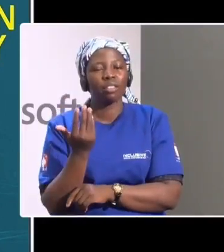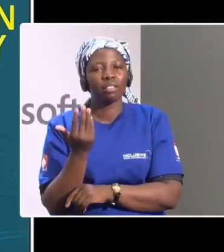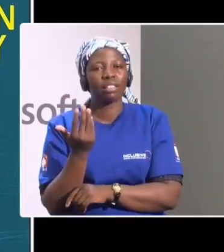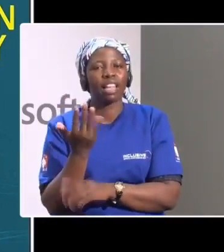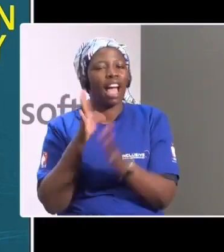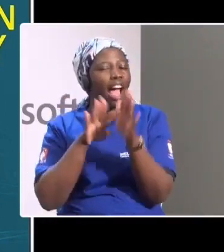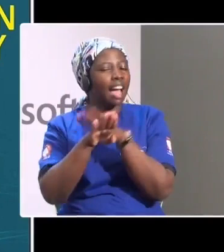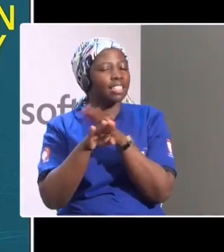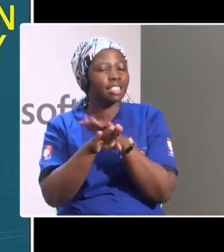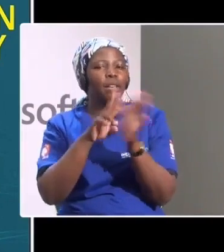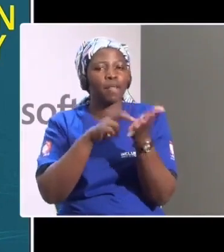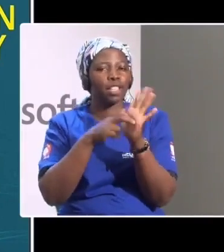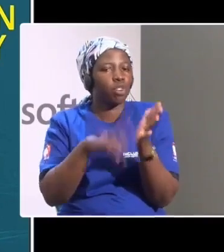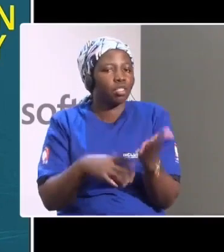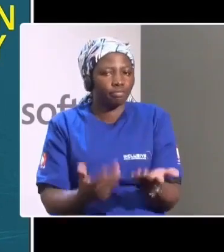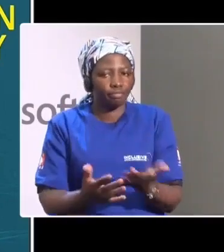accessibility.